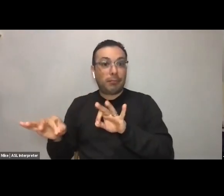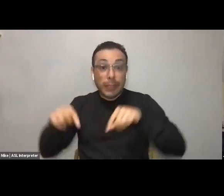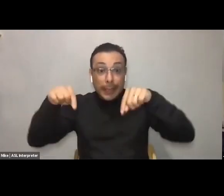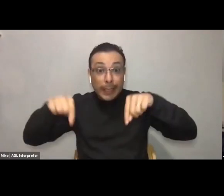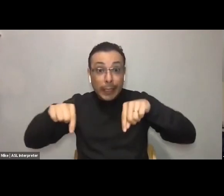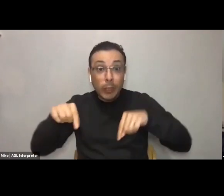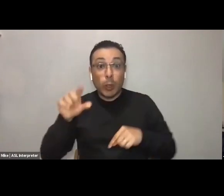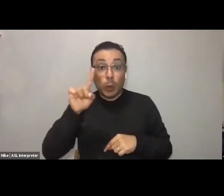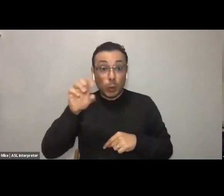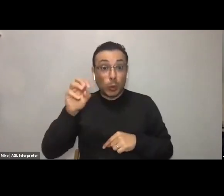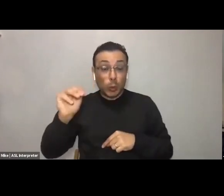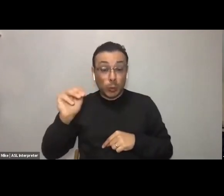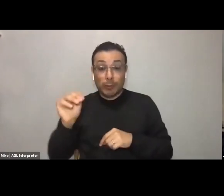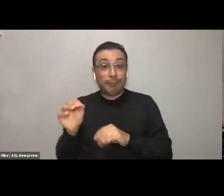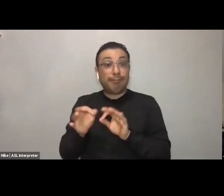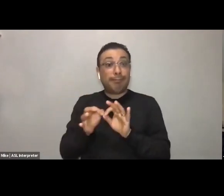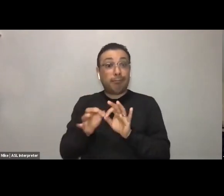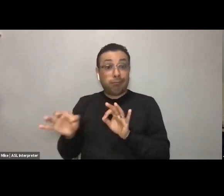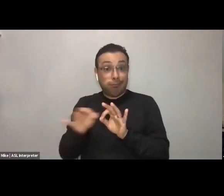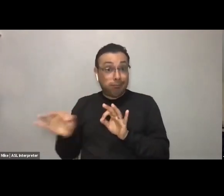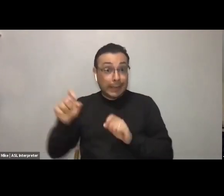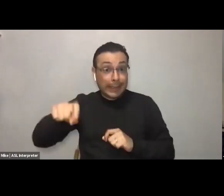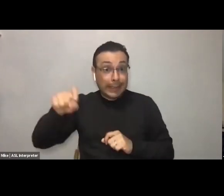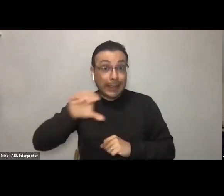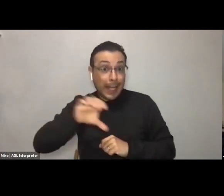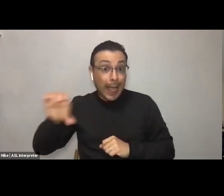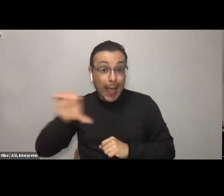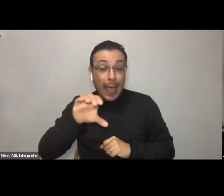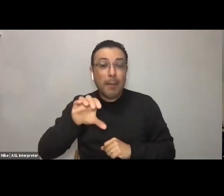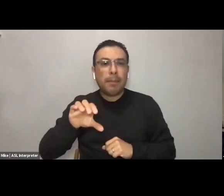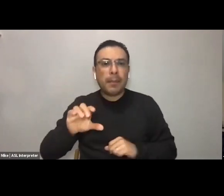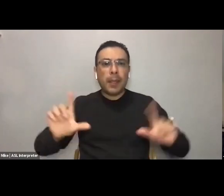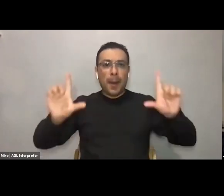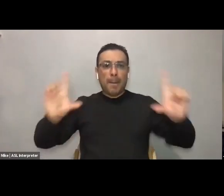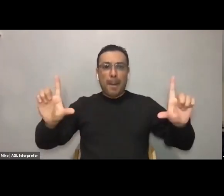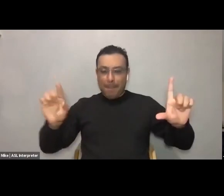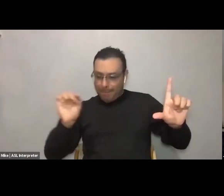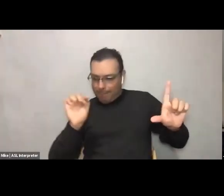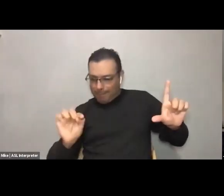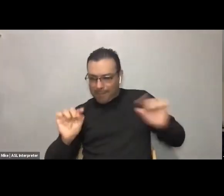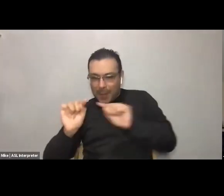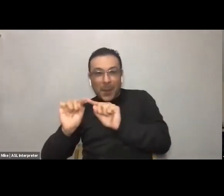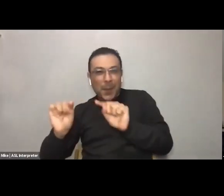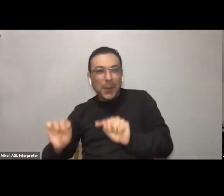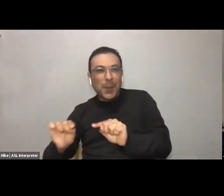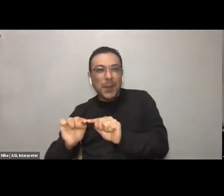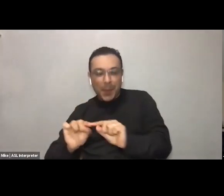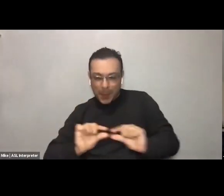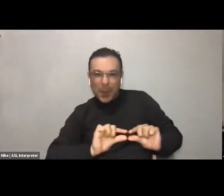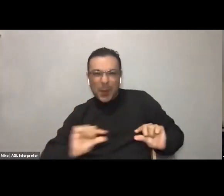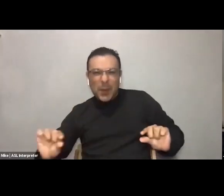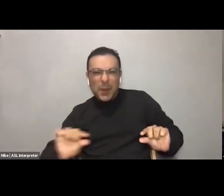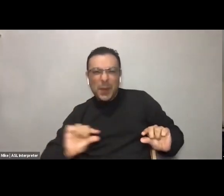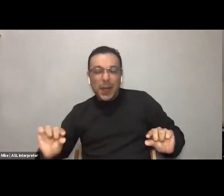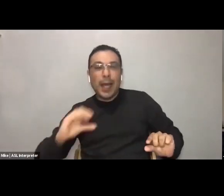to the button in the bottom of the screen, which is CC, or closed captions. In these